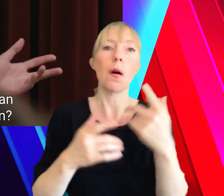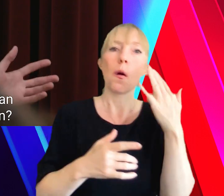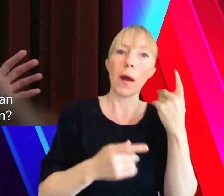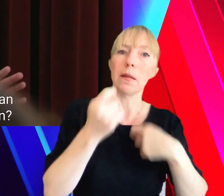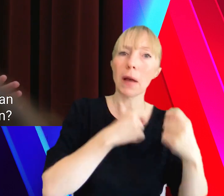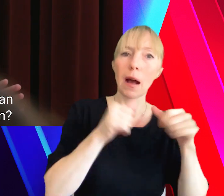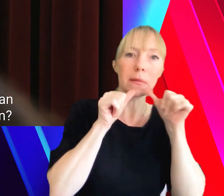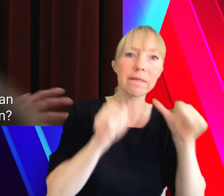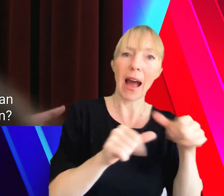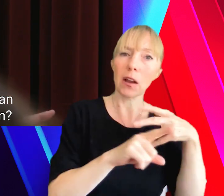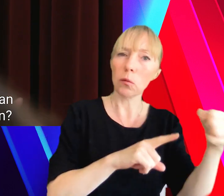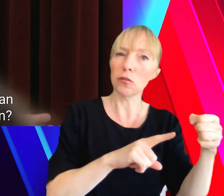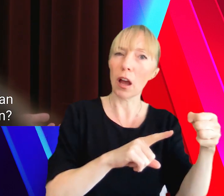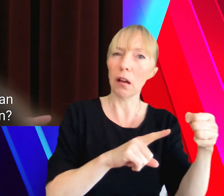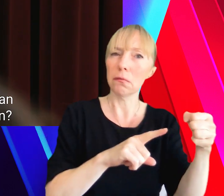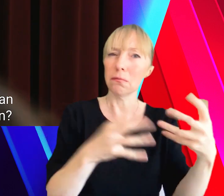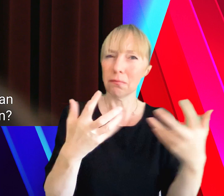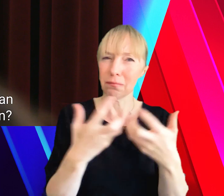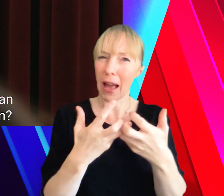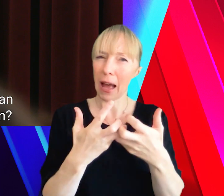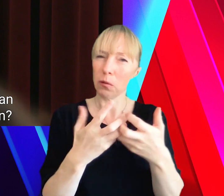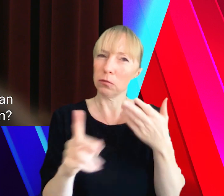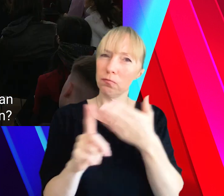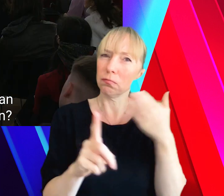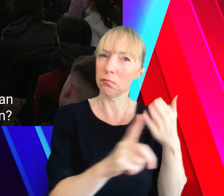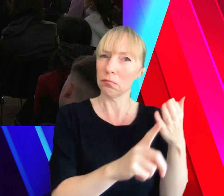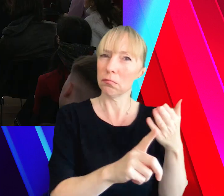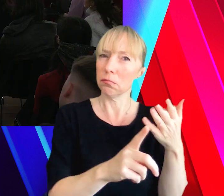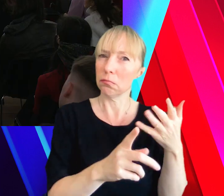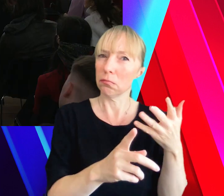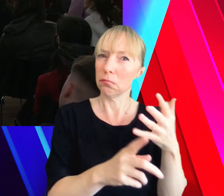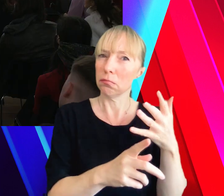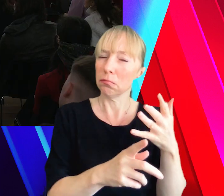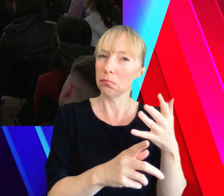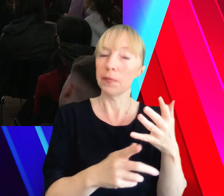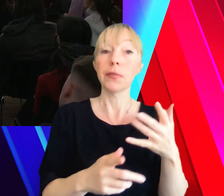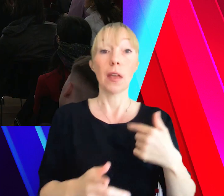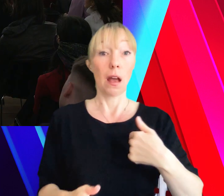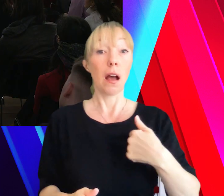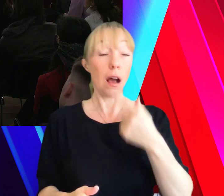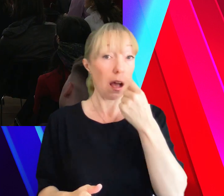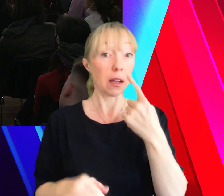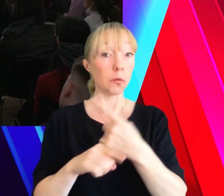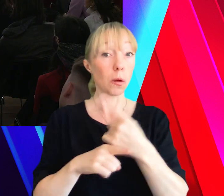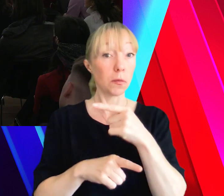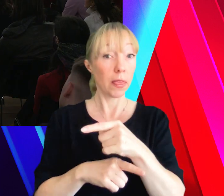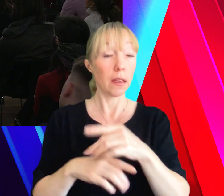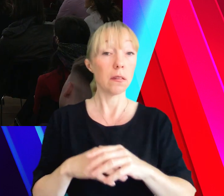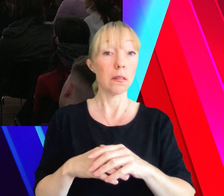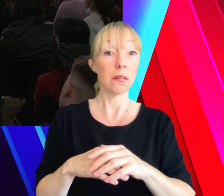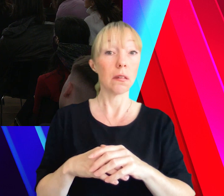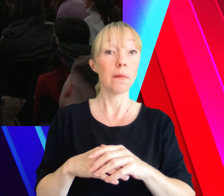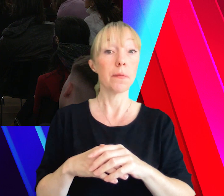traditional criticism, and when is it like deemed fan culture? What's the difference really? I don't know, I could probably speak about that.